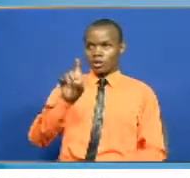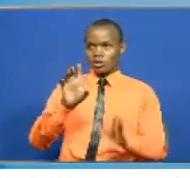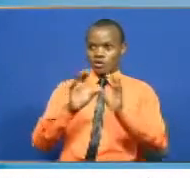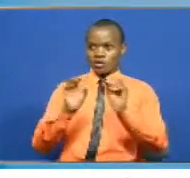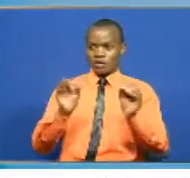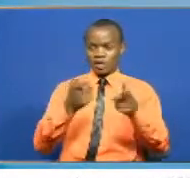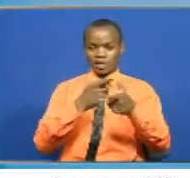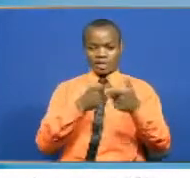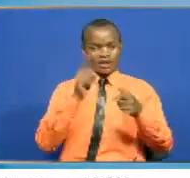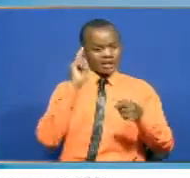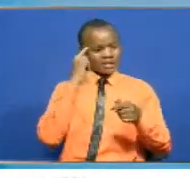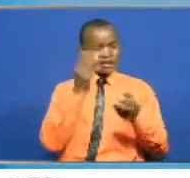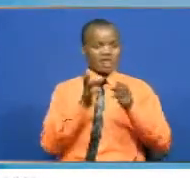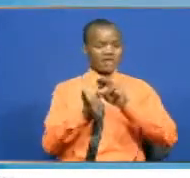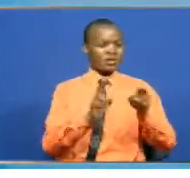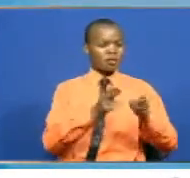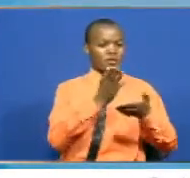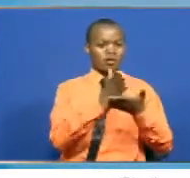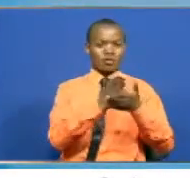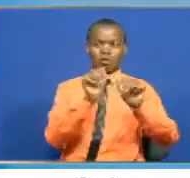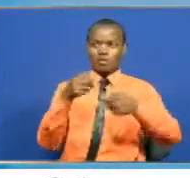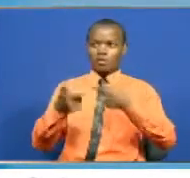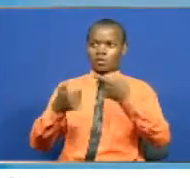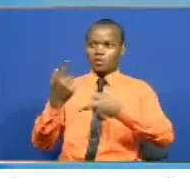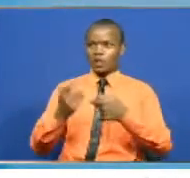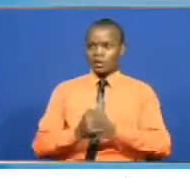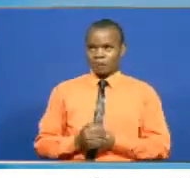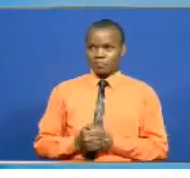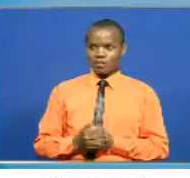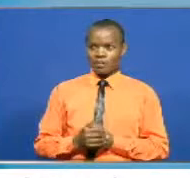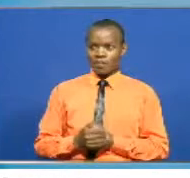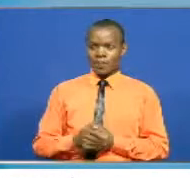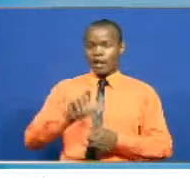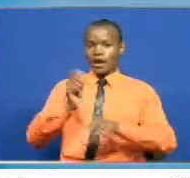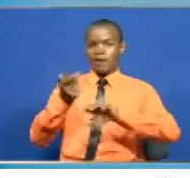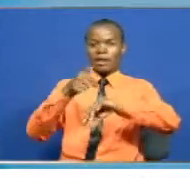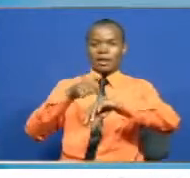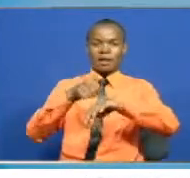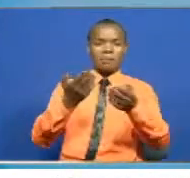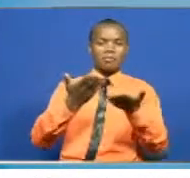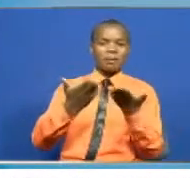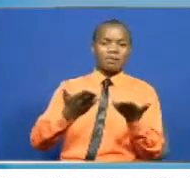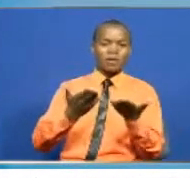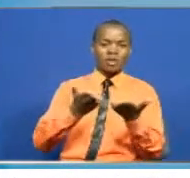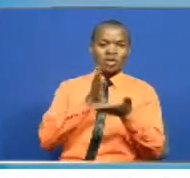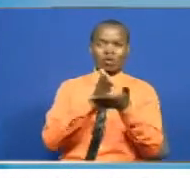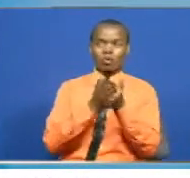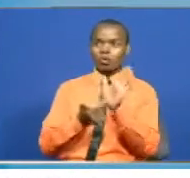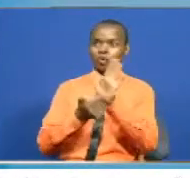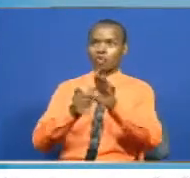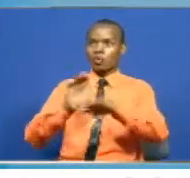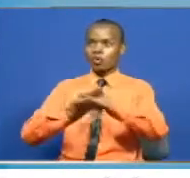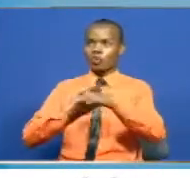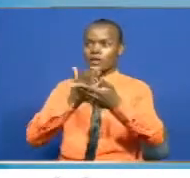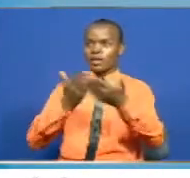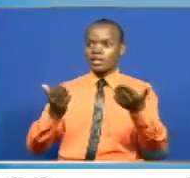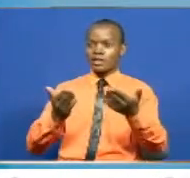and it happens all the time in the sports. So sometimes when you're not ranked, it's also a good thing because now you're like,